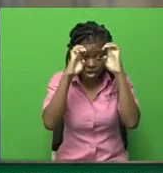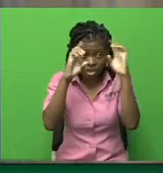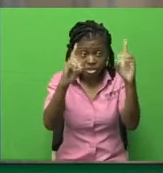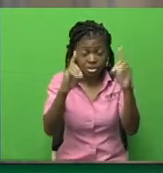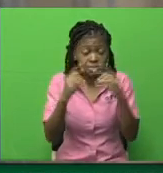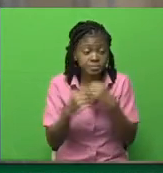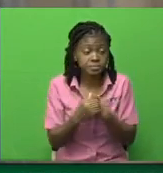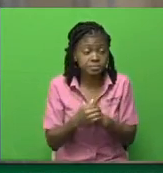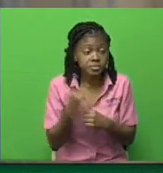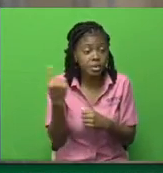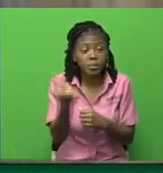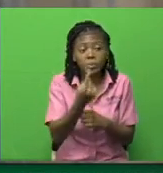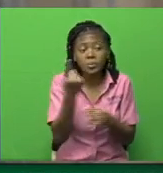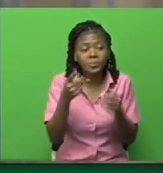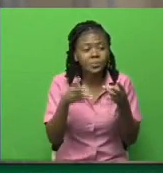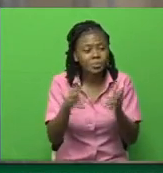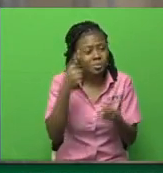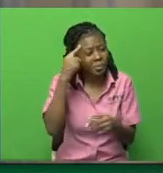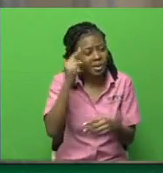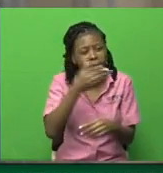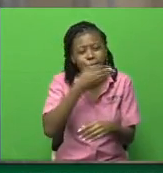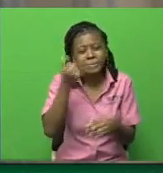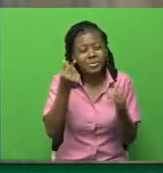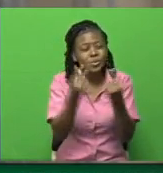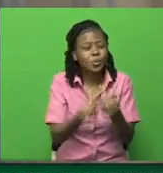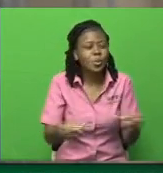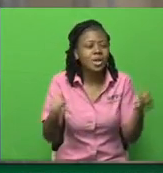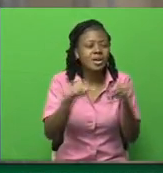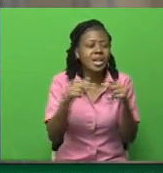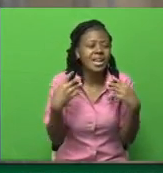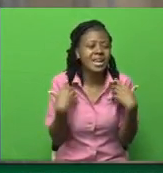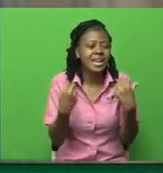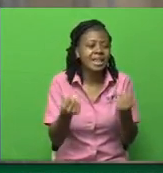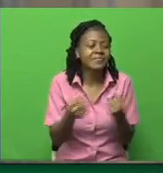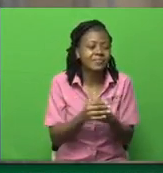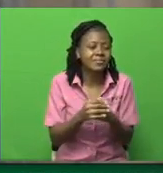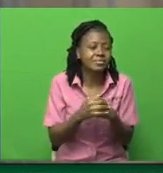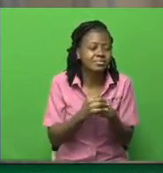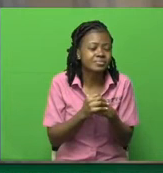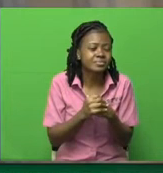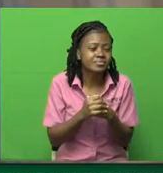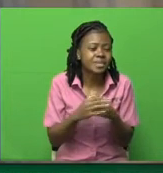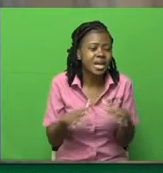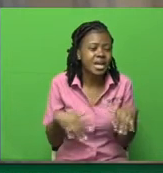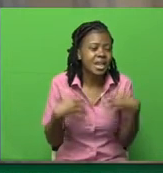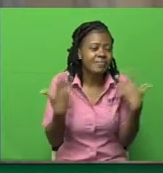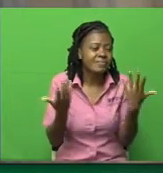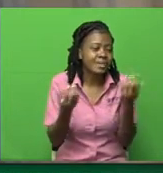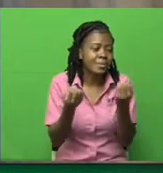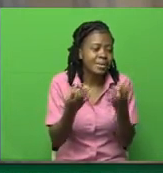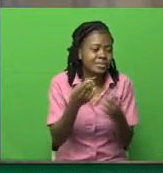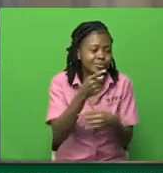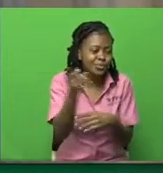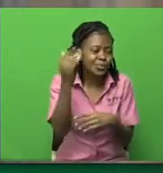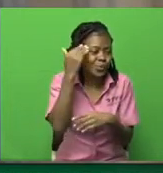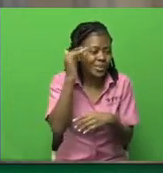way to a better quality of life many of us sitting here know that and that is why we invested heavily in education